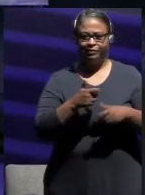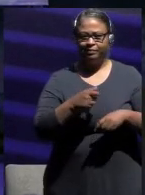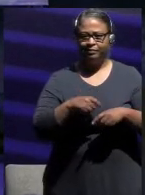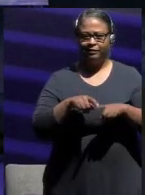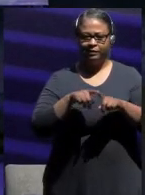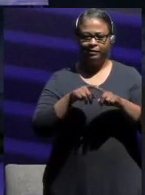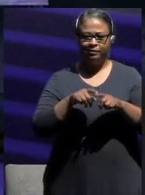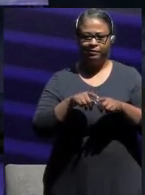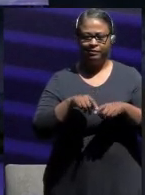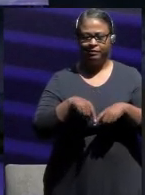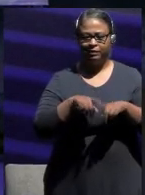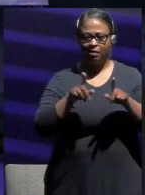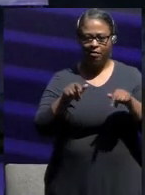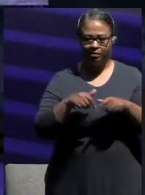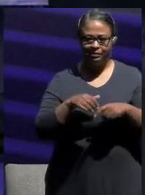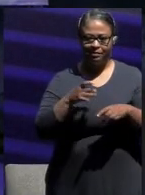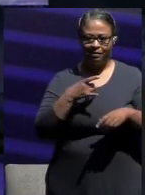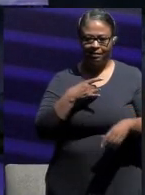anything.